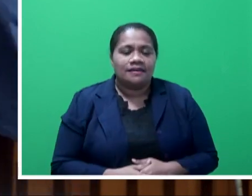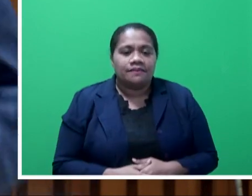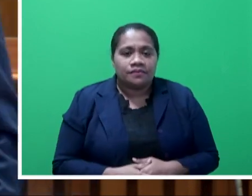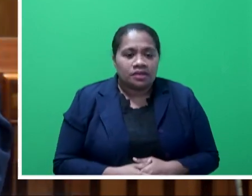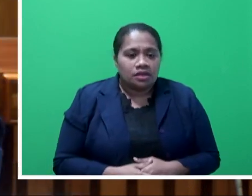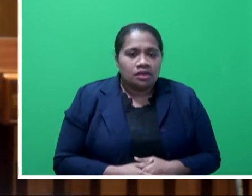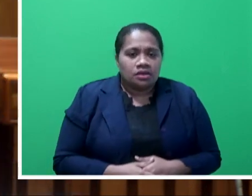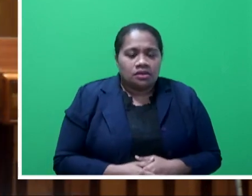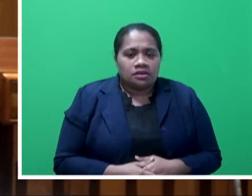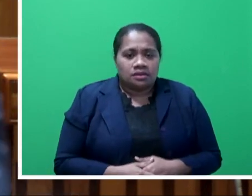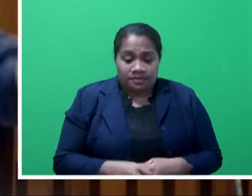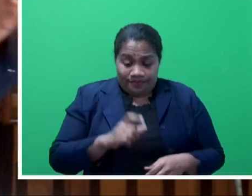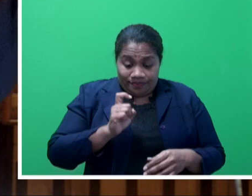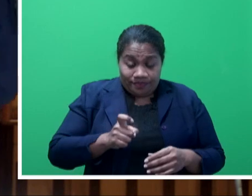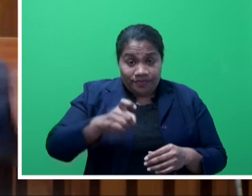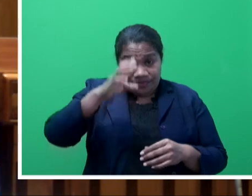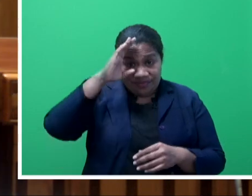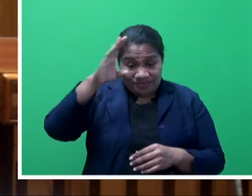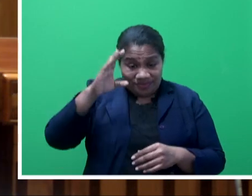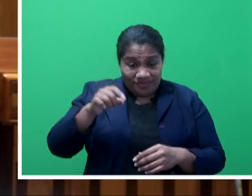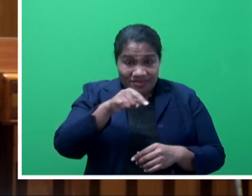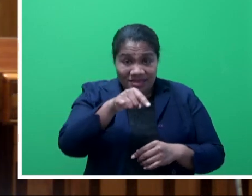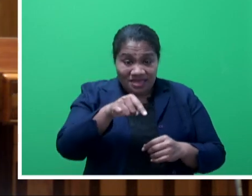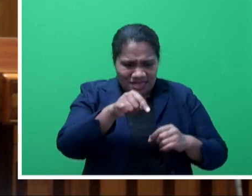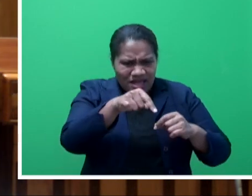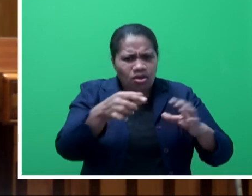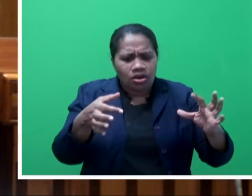was insolvent, they would not have lent the money.